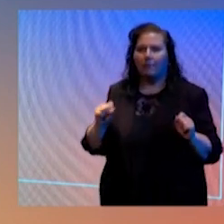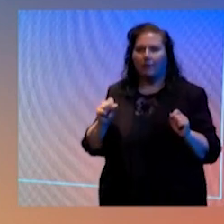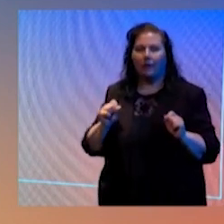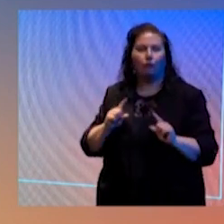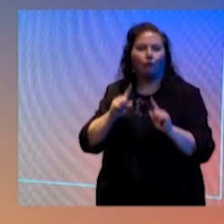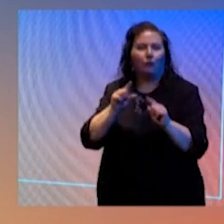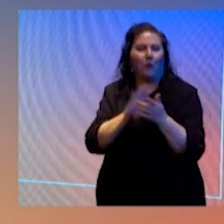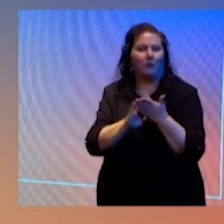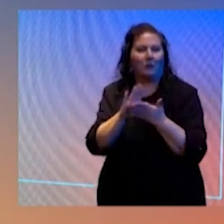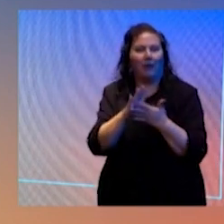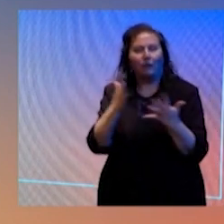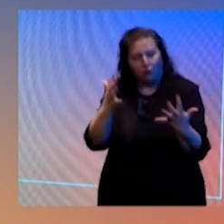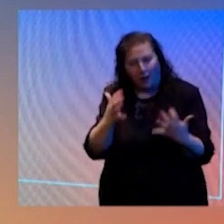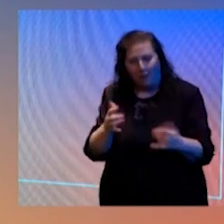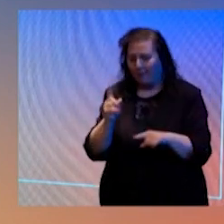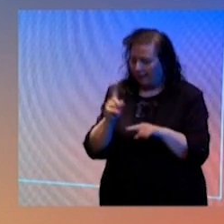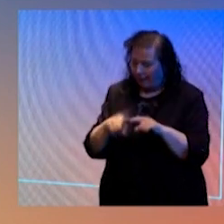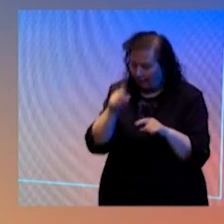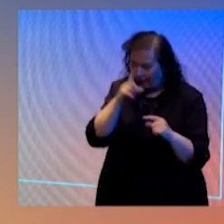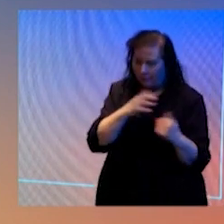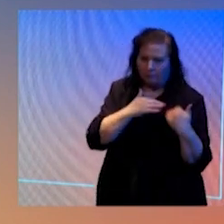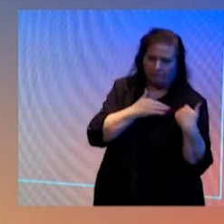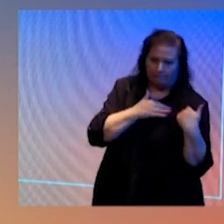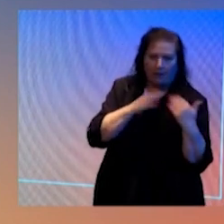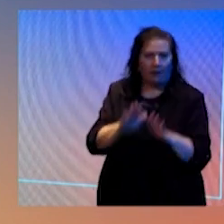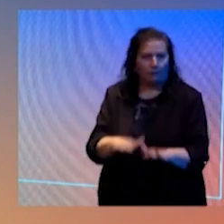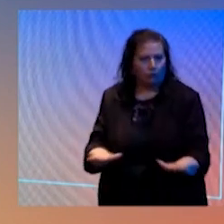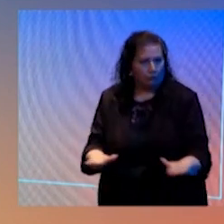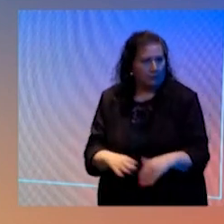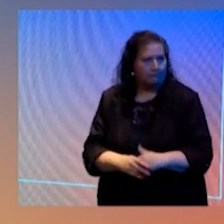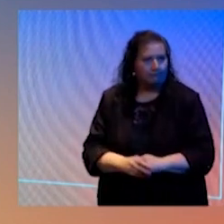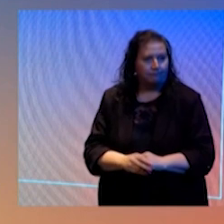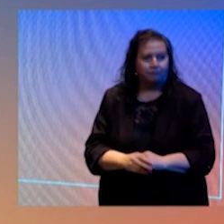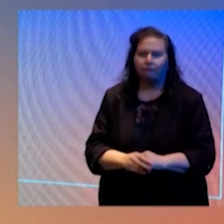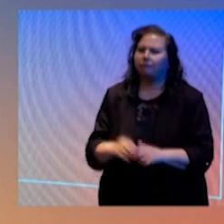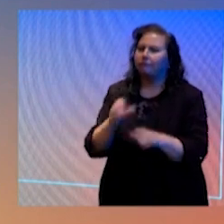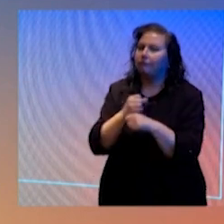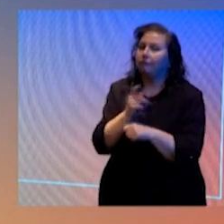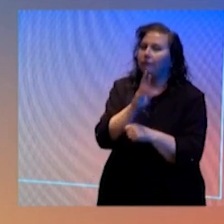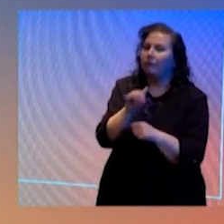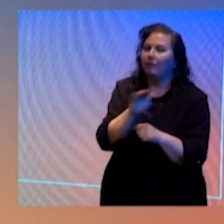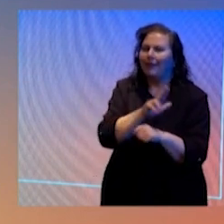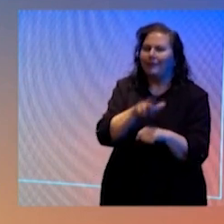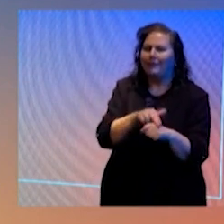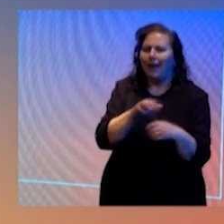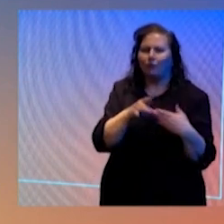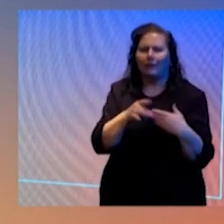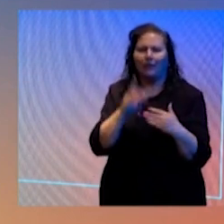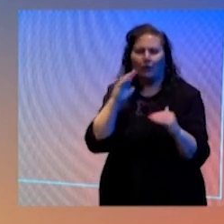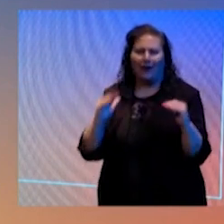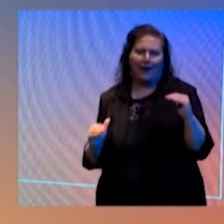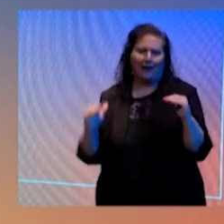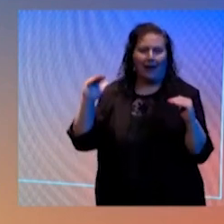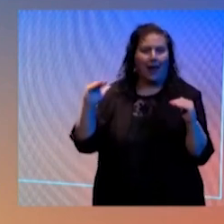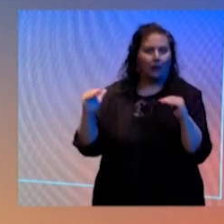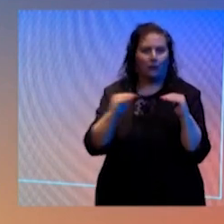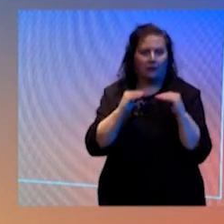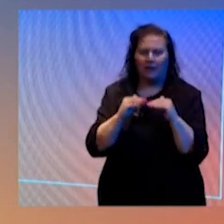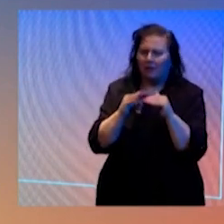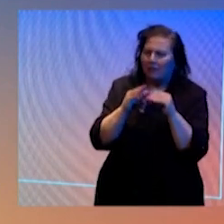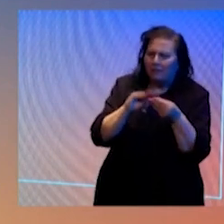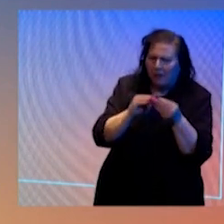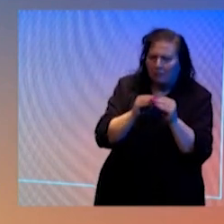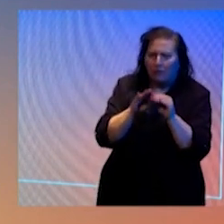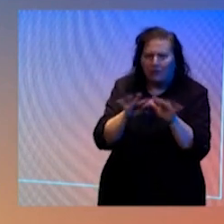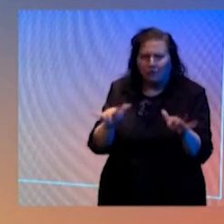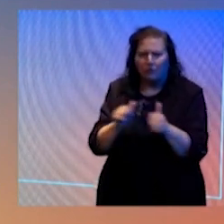but just can't because of their responsibilities. I said we'll make SUNY a national leader in equity, increasing the number and diversity of its